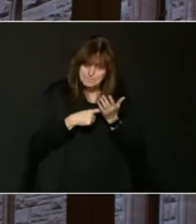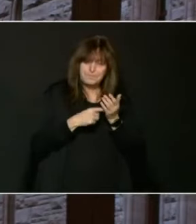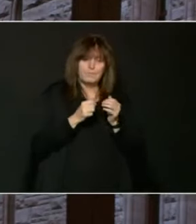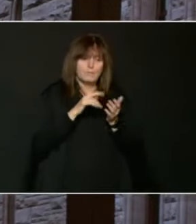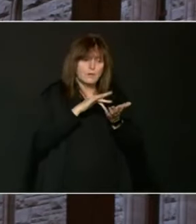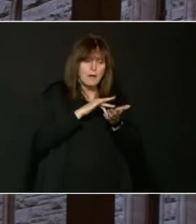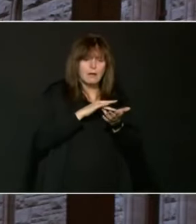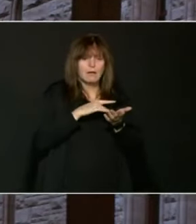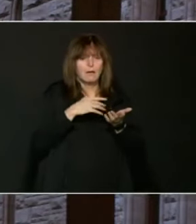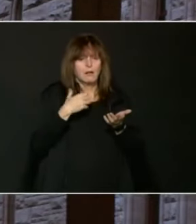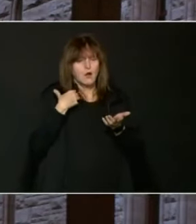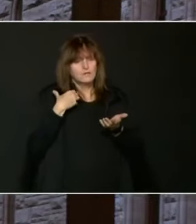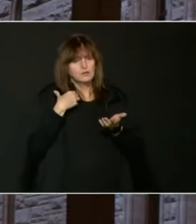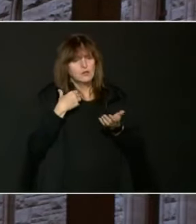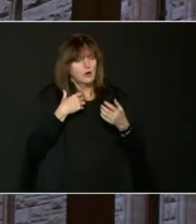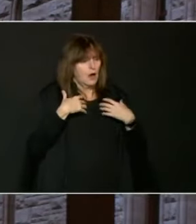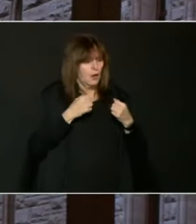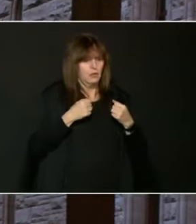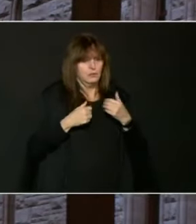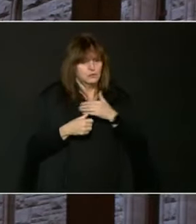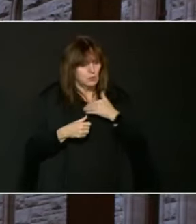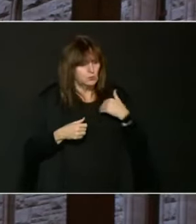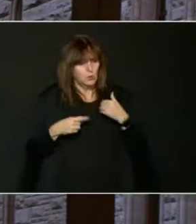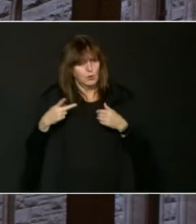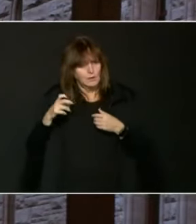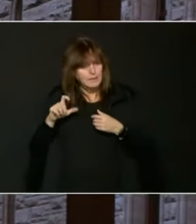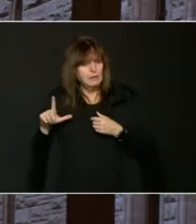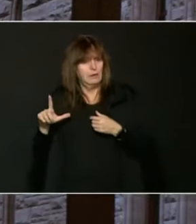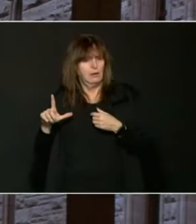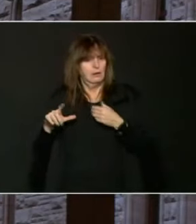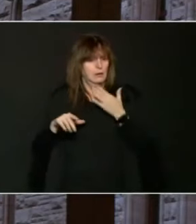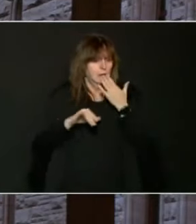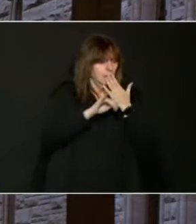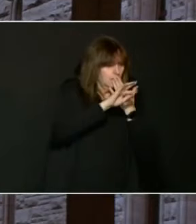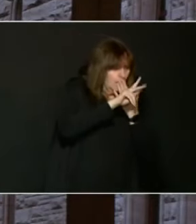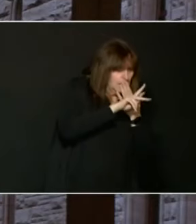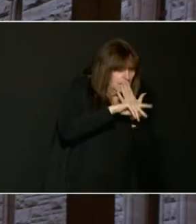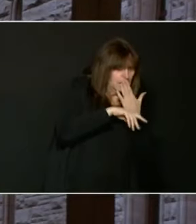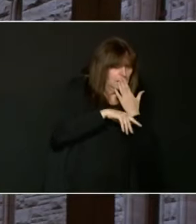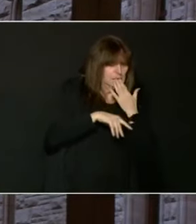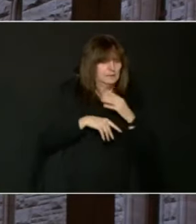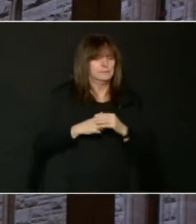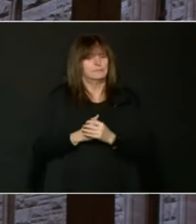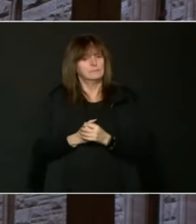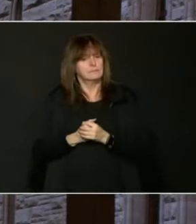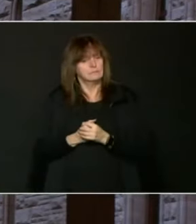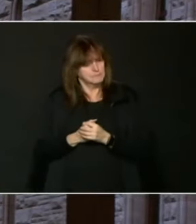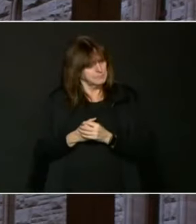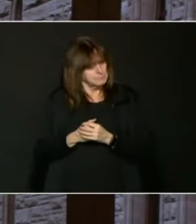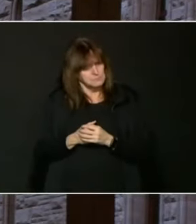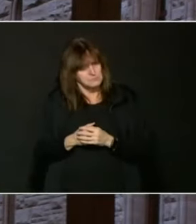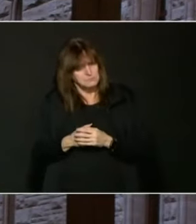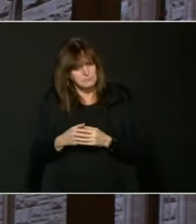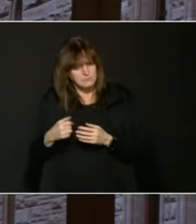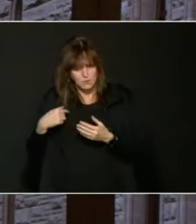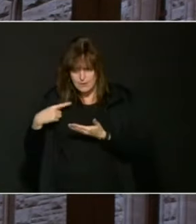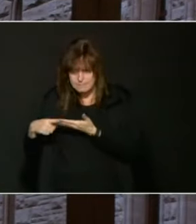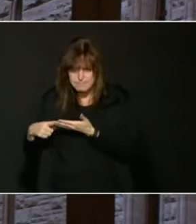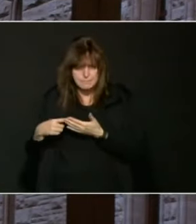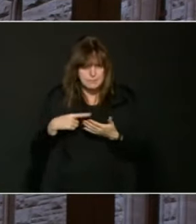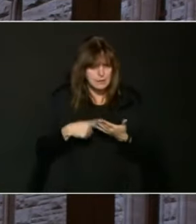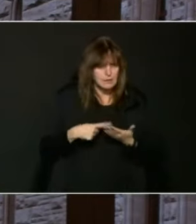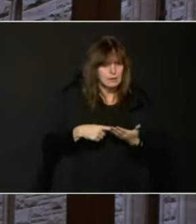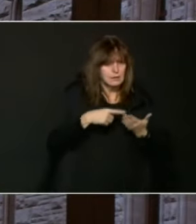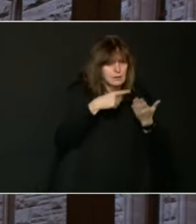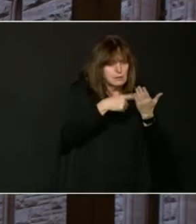the GTA, and more specifically with the medical officer of health in York Region, Dr. Kareem Kurji, when this issue was raised, he said